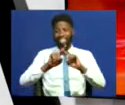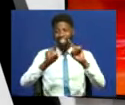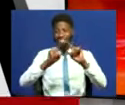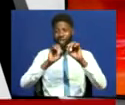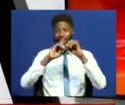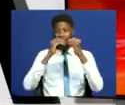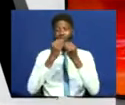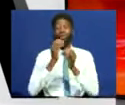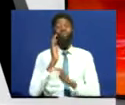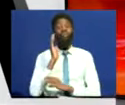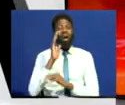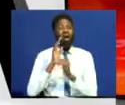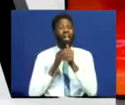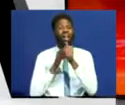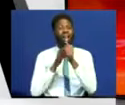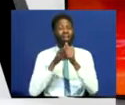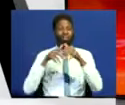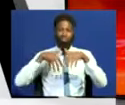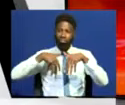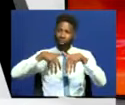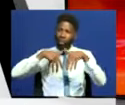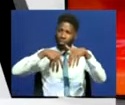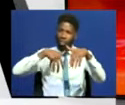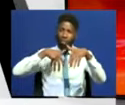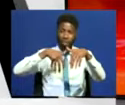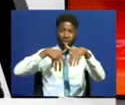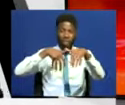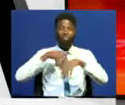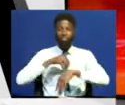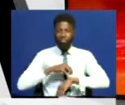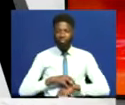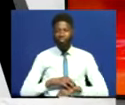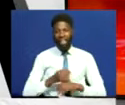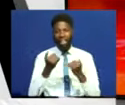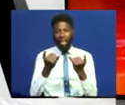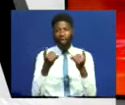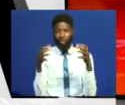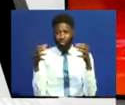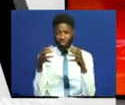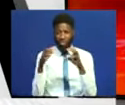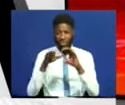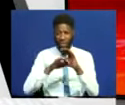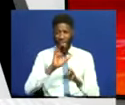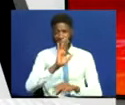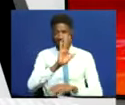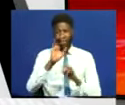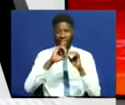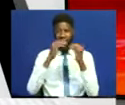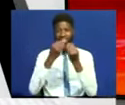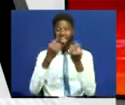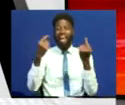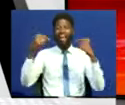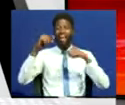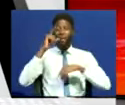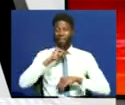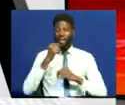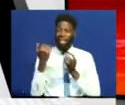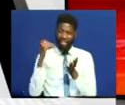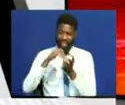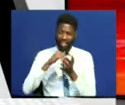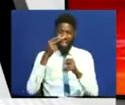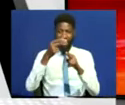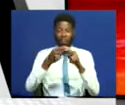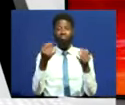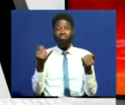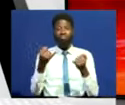particular venture, and we do have them here in our studios. Once again, let me get to introduce our guests this morning. We do have Dr.